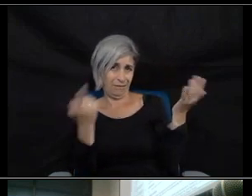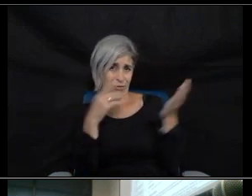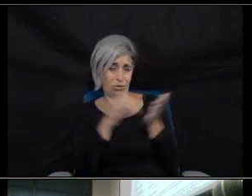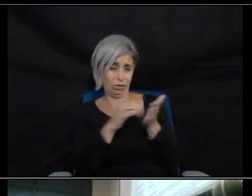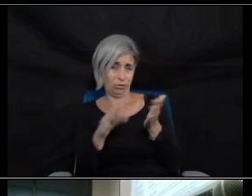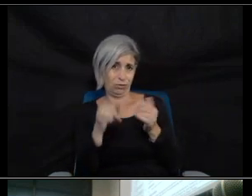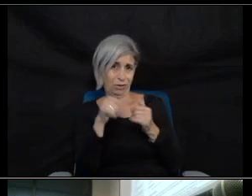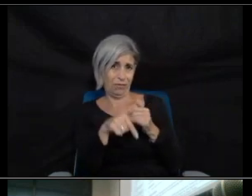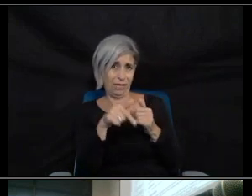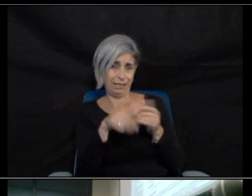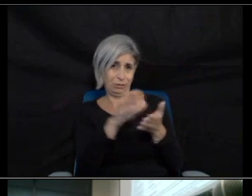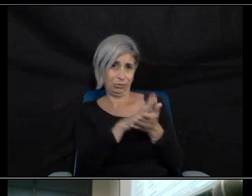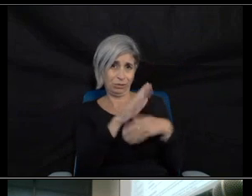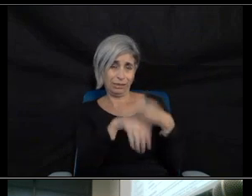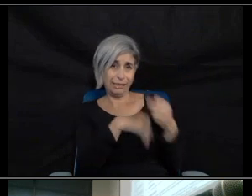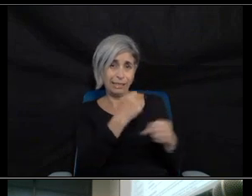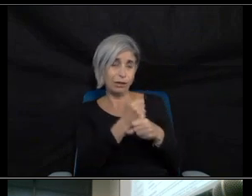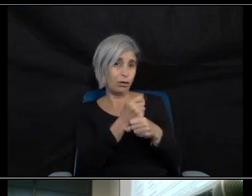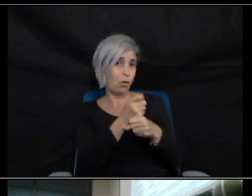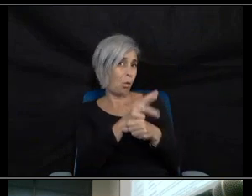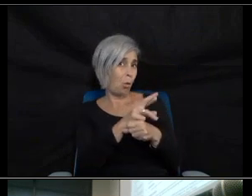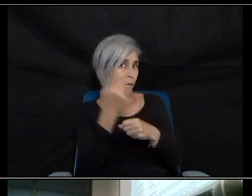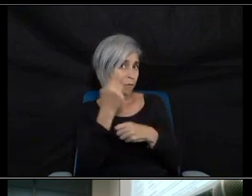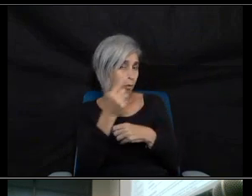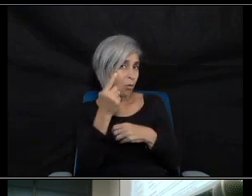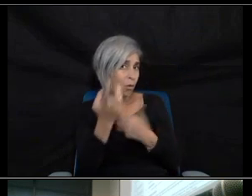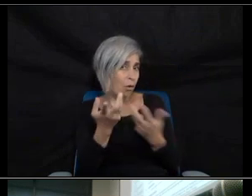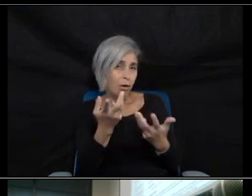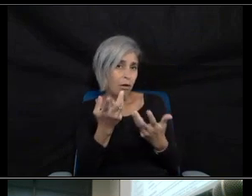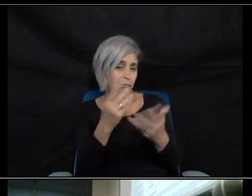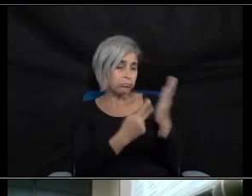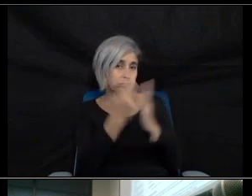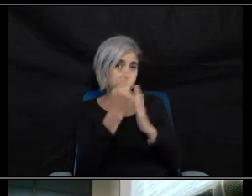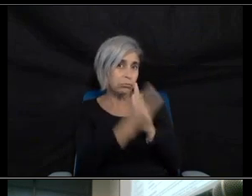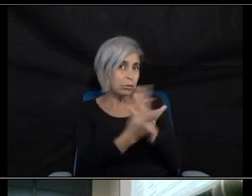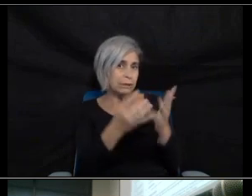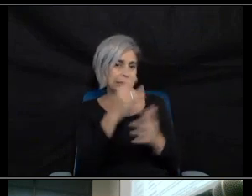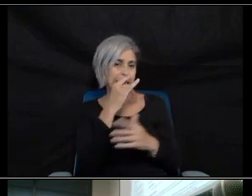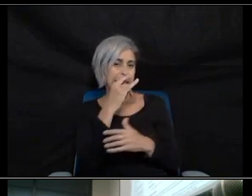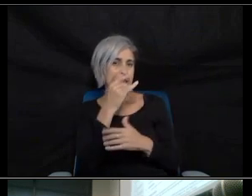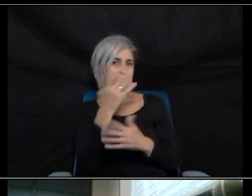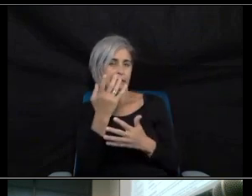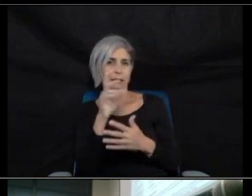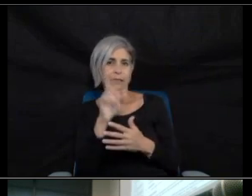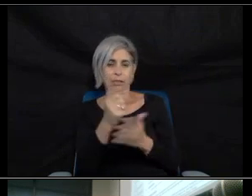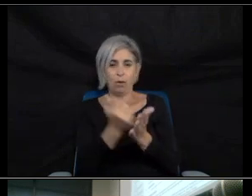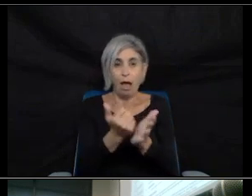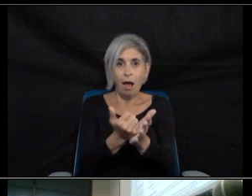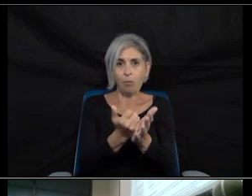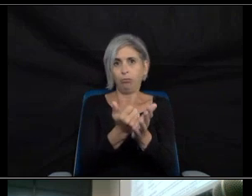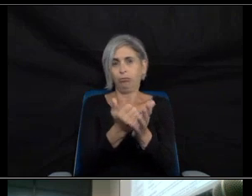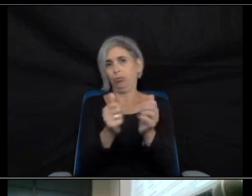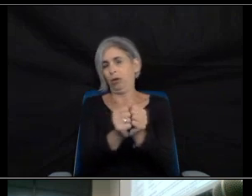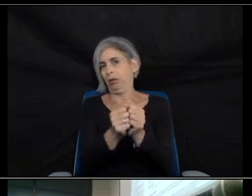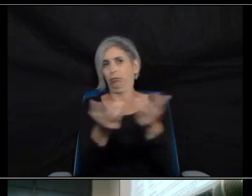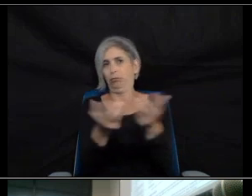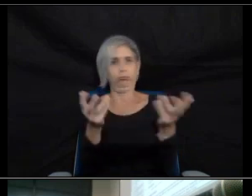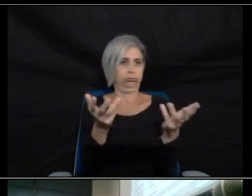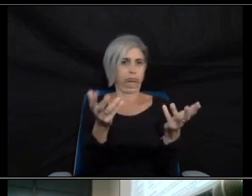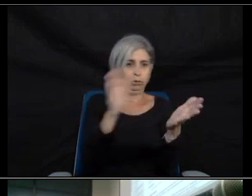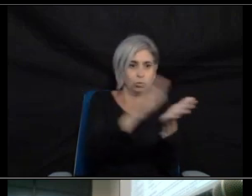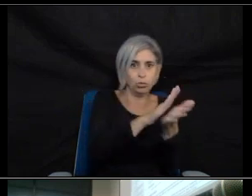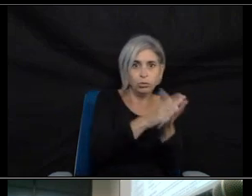for this school year, or for you know, programs for the kids to have to help them out, pretty much for incentives for